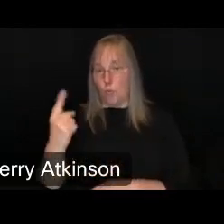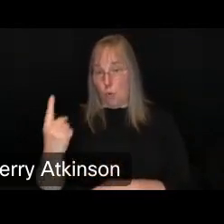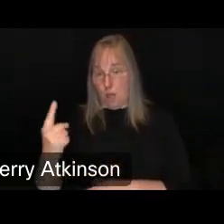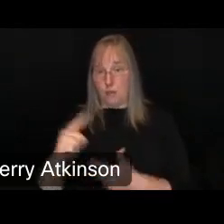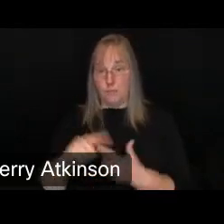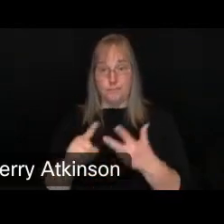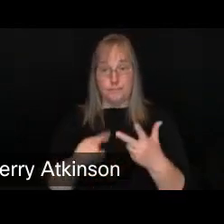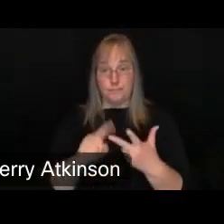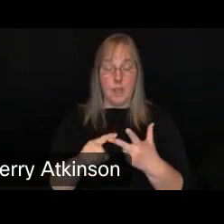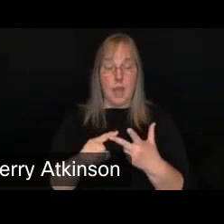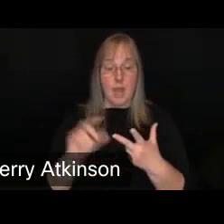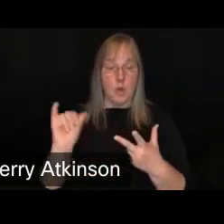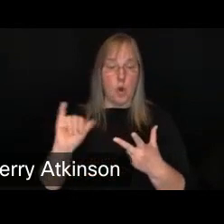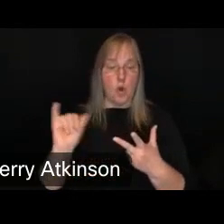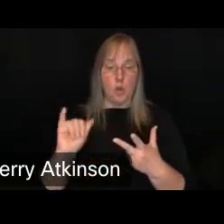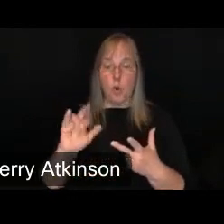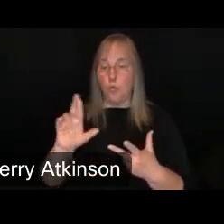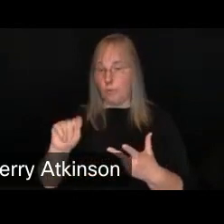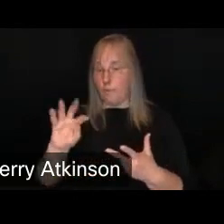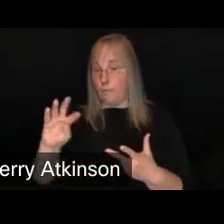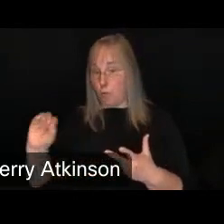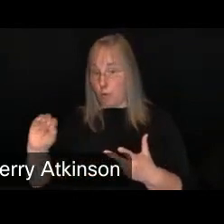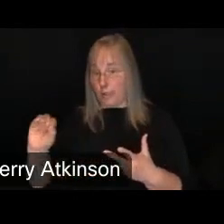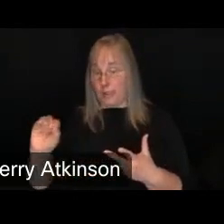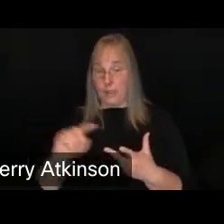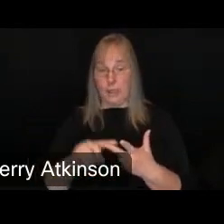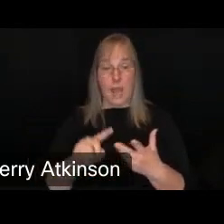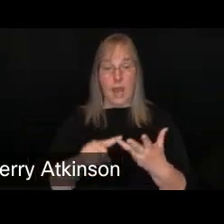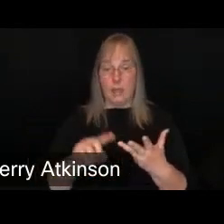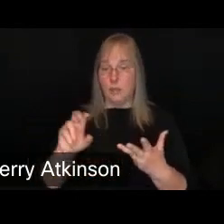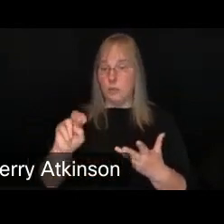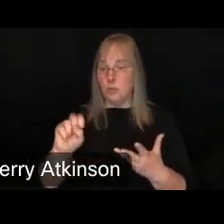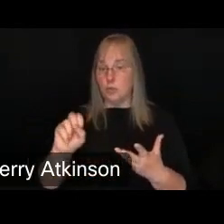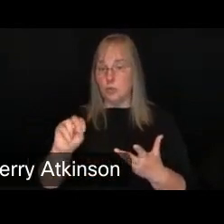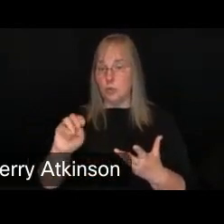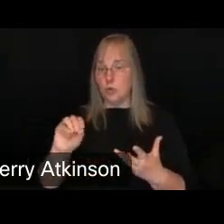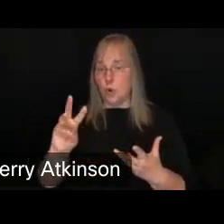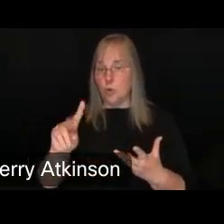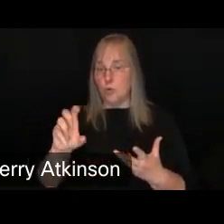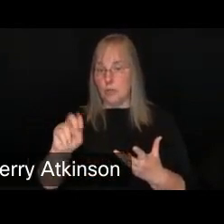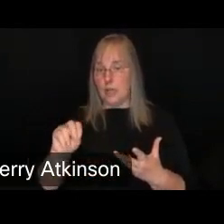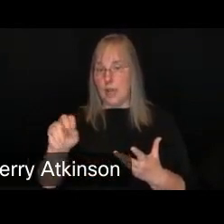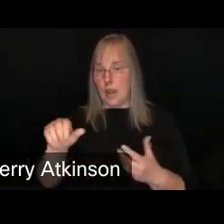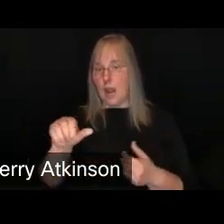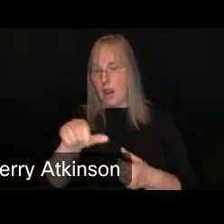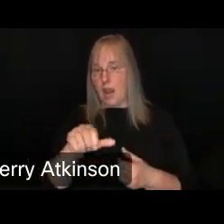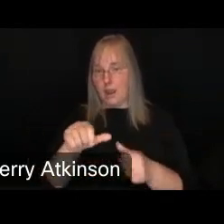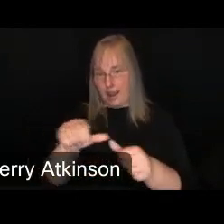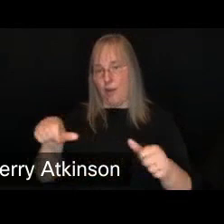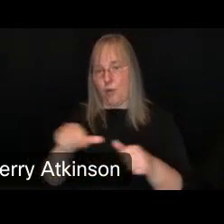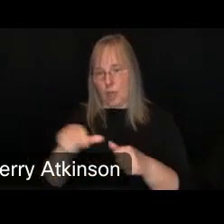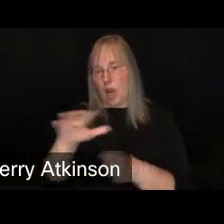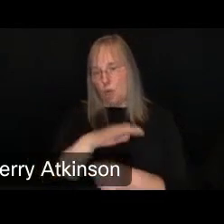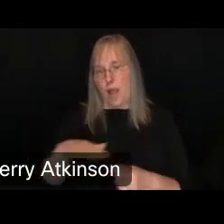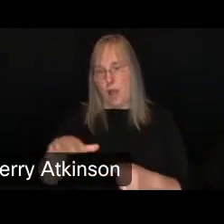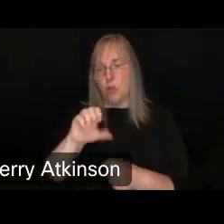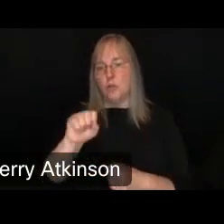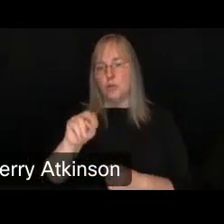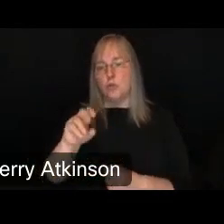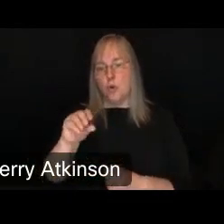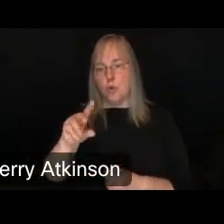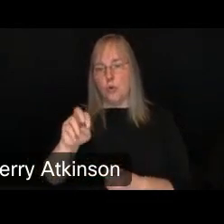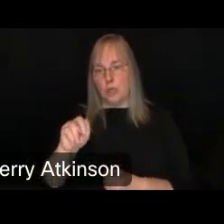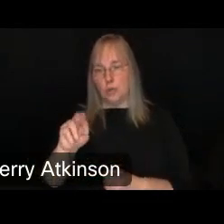and then we also have Route 40 and the Snowden area around Snowden River Parkway. Pretty much with these activity